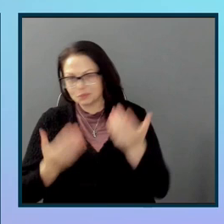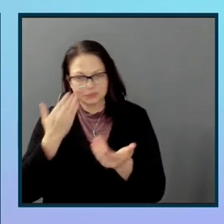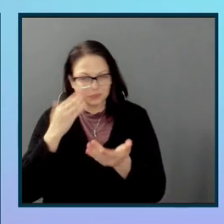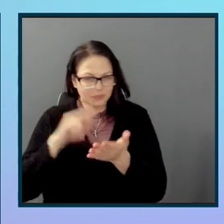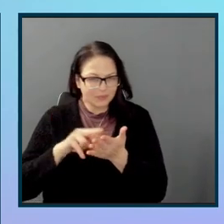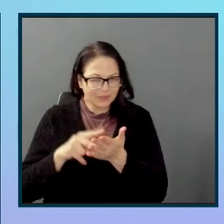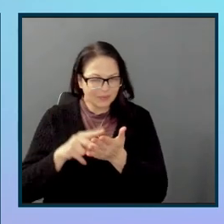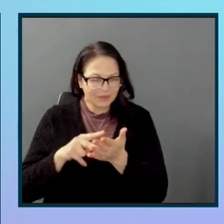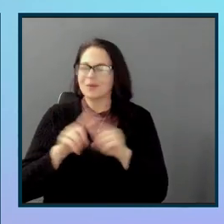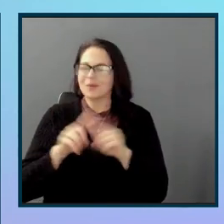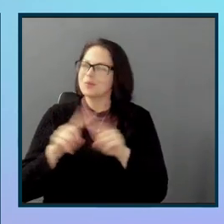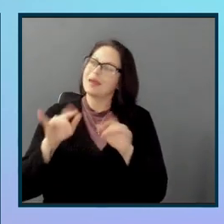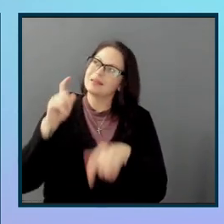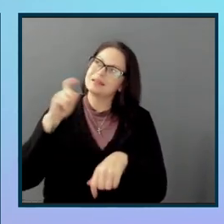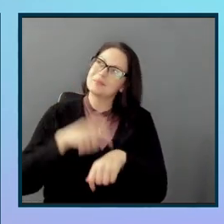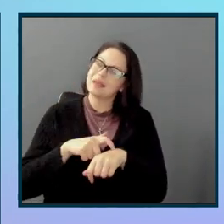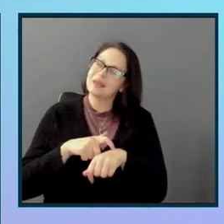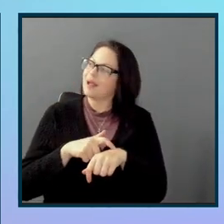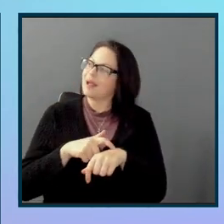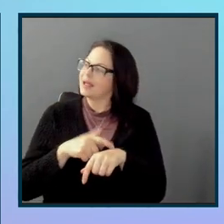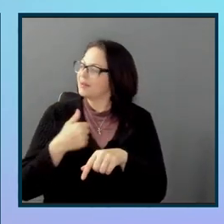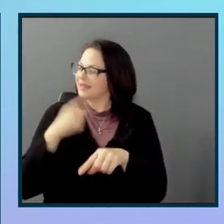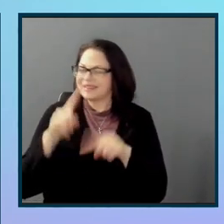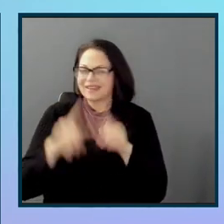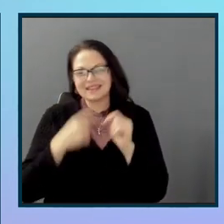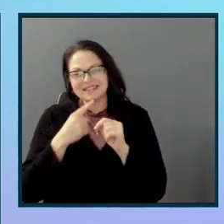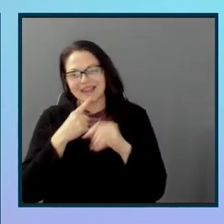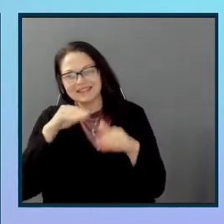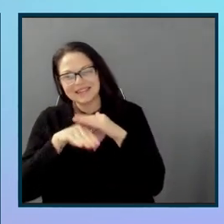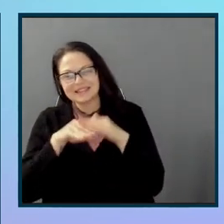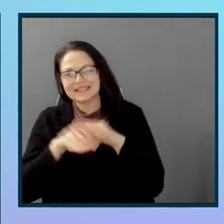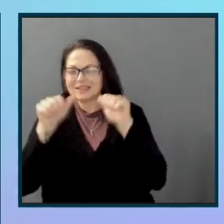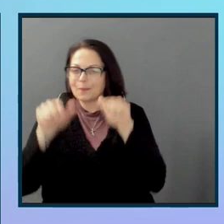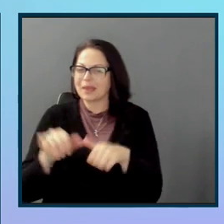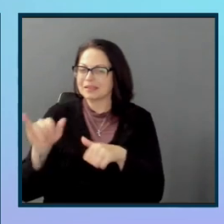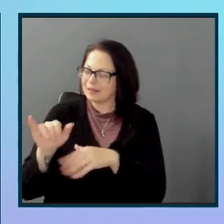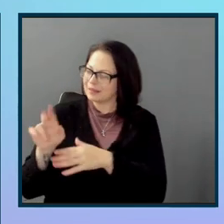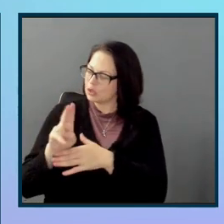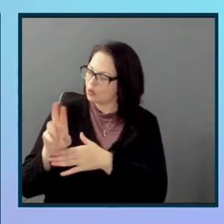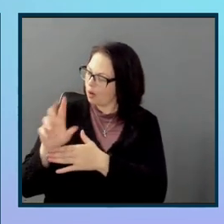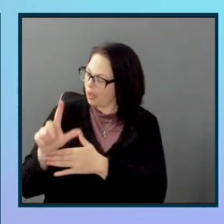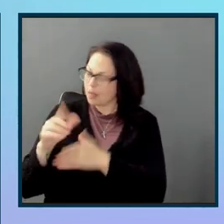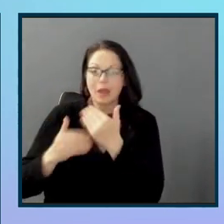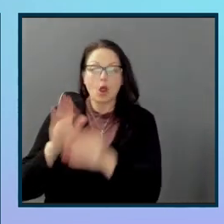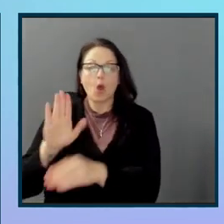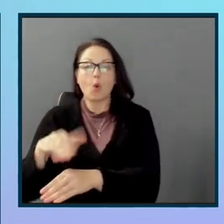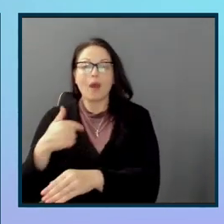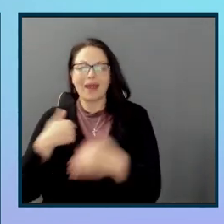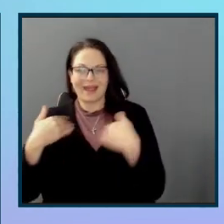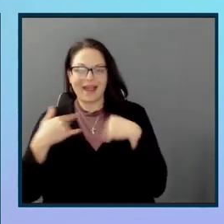but at the same time, I cannot say that it was accessibility, that it's more the UI patterns became. Oh, I do have an